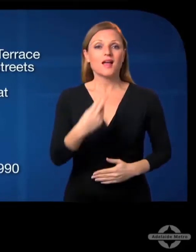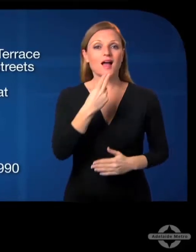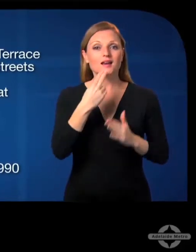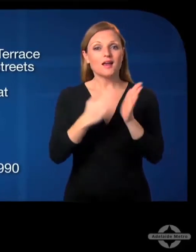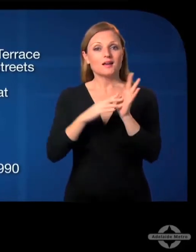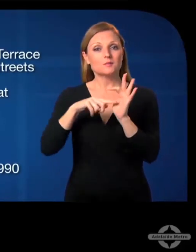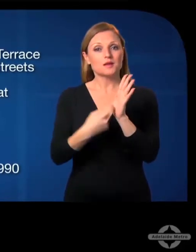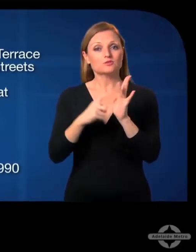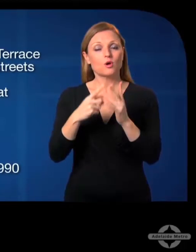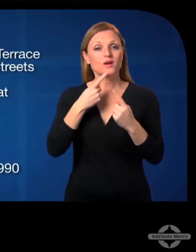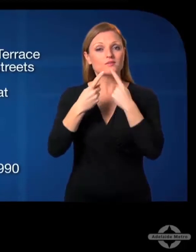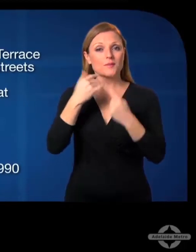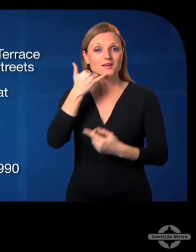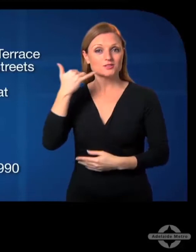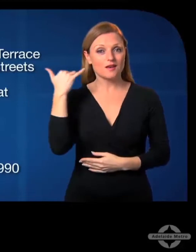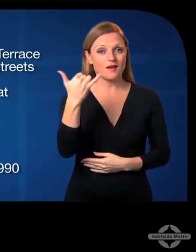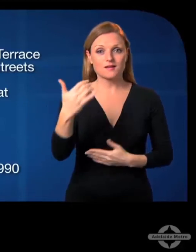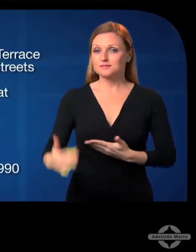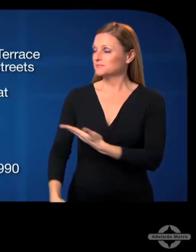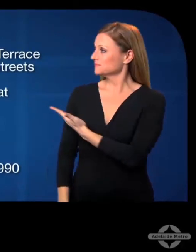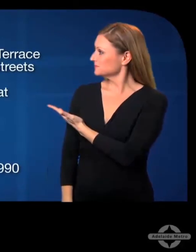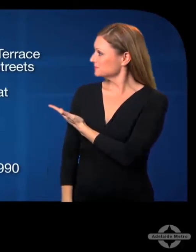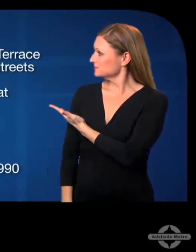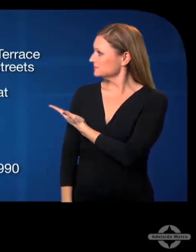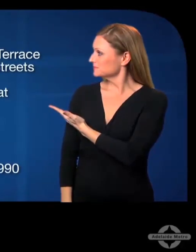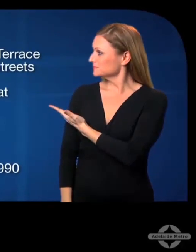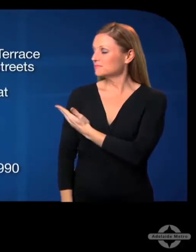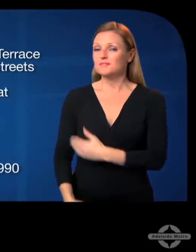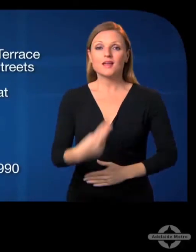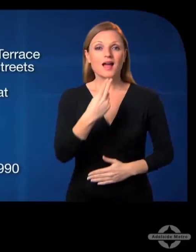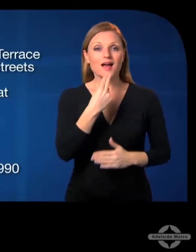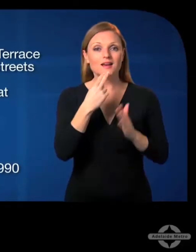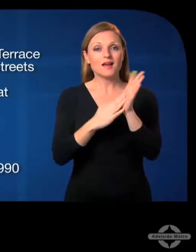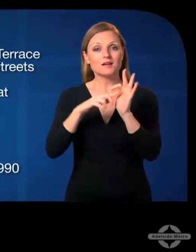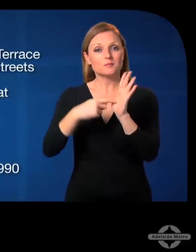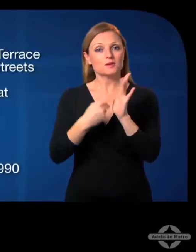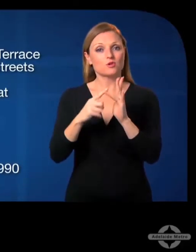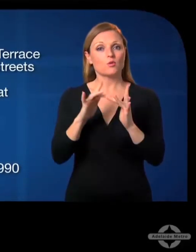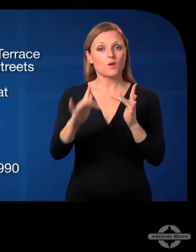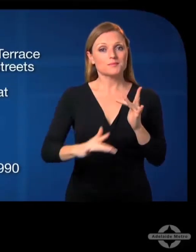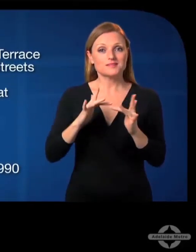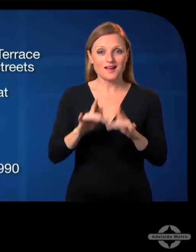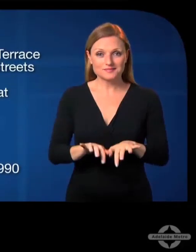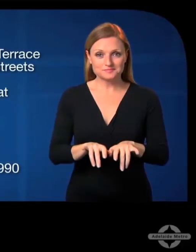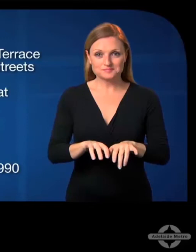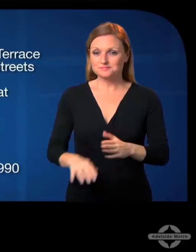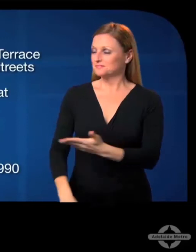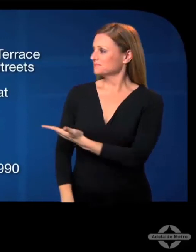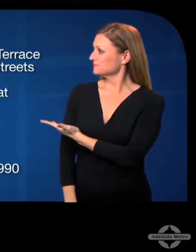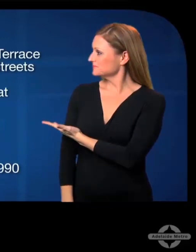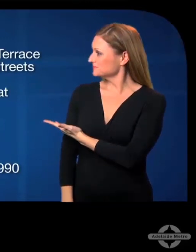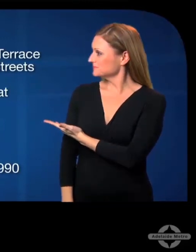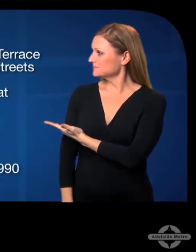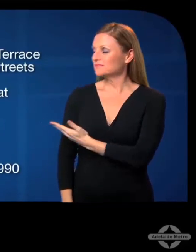adelaidemetro.com.au, or you can call the Adelaide Metro Info Line on 1300 311 108, the National Relay Service